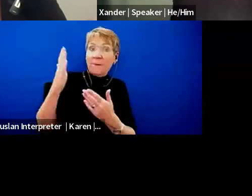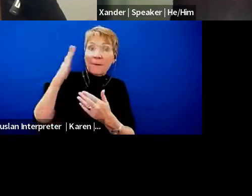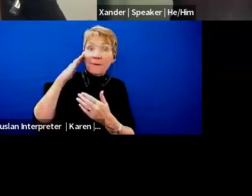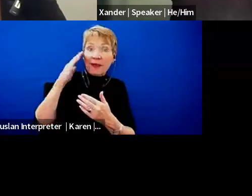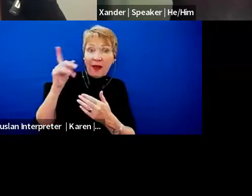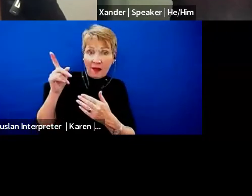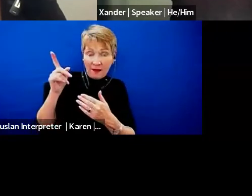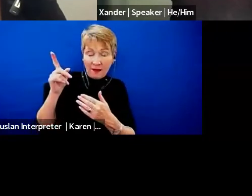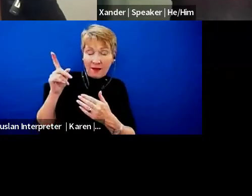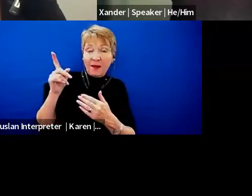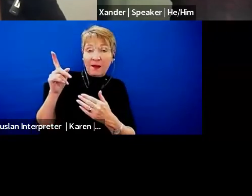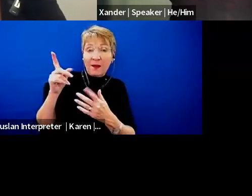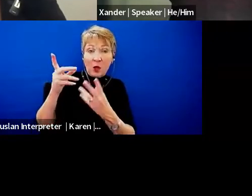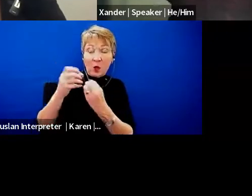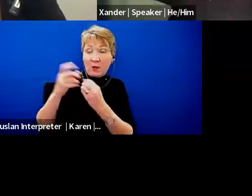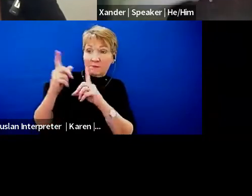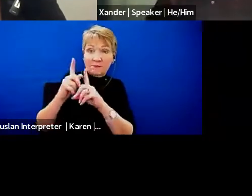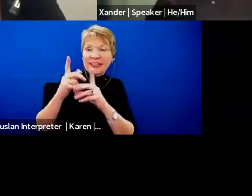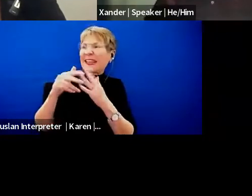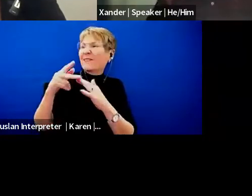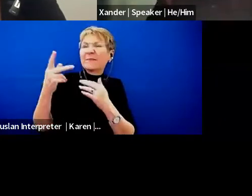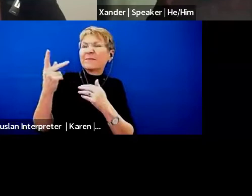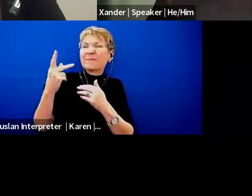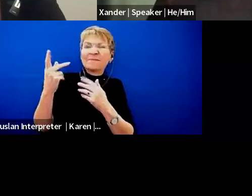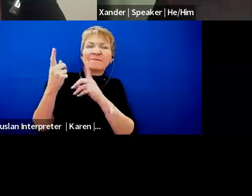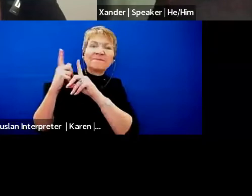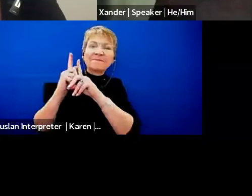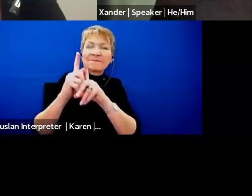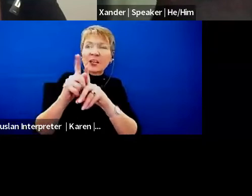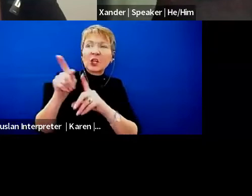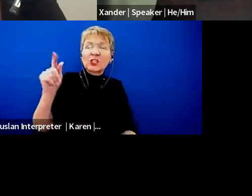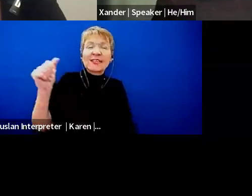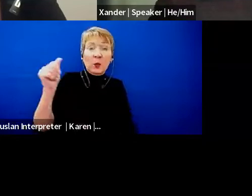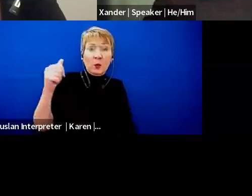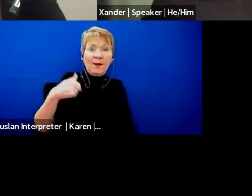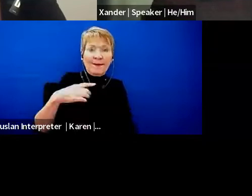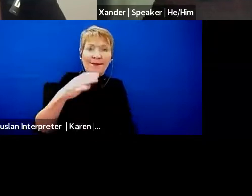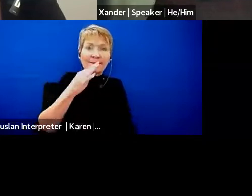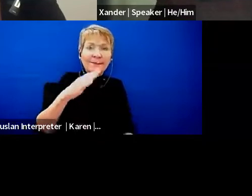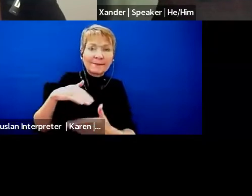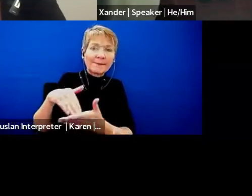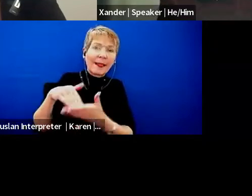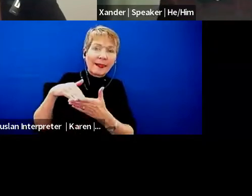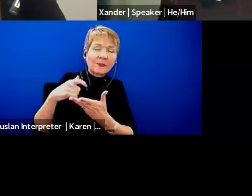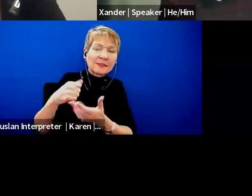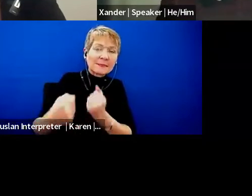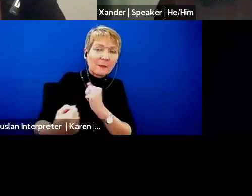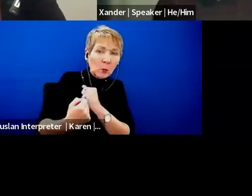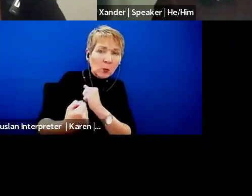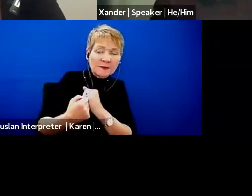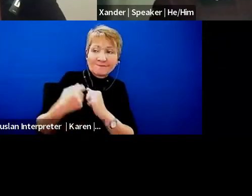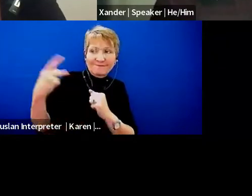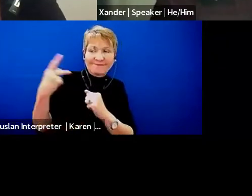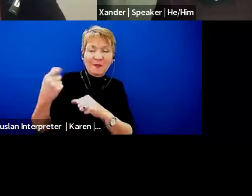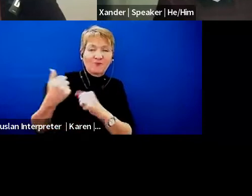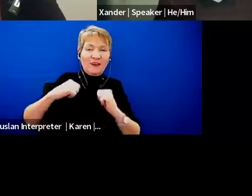going anywhere. If she knew that we were going somewhere that she already knew that I might need some help or support in, we would practice before we got